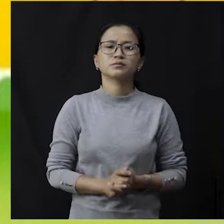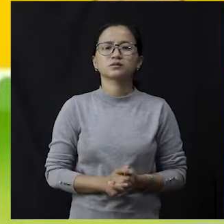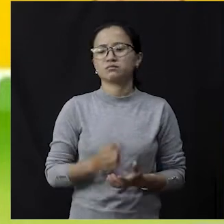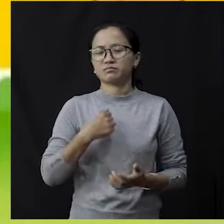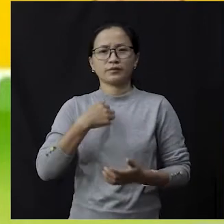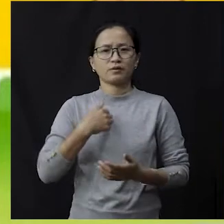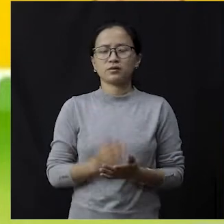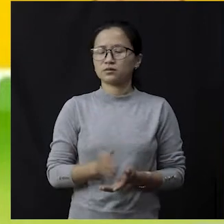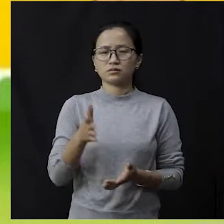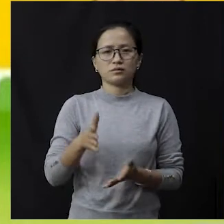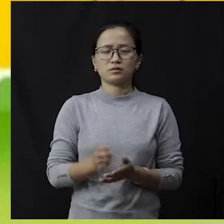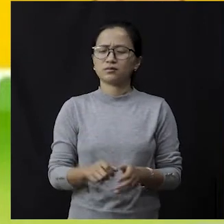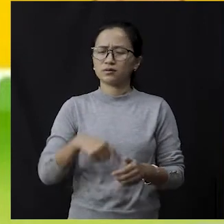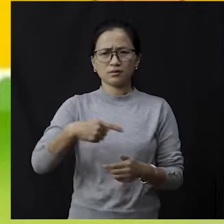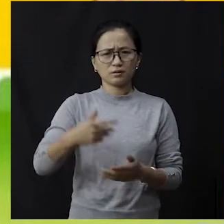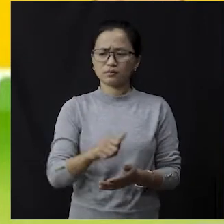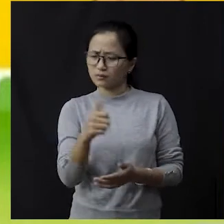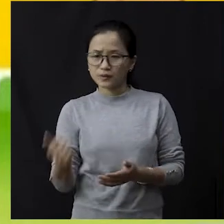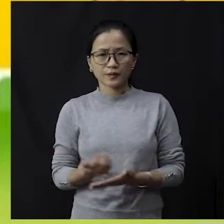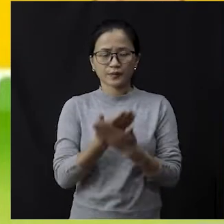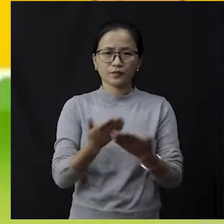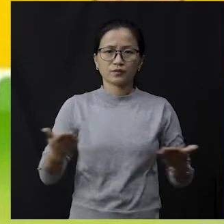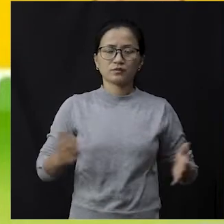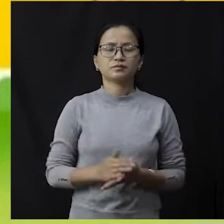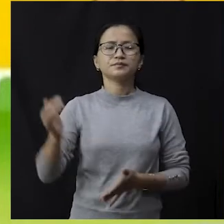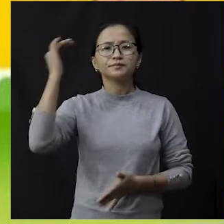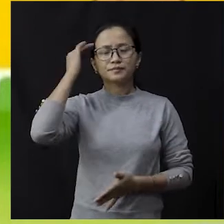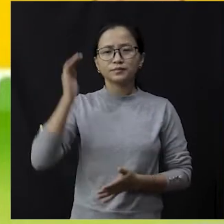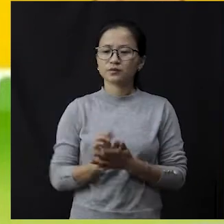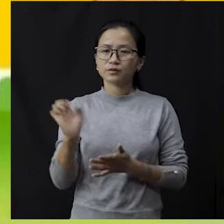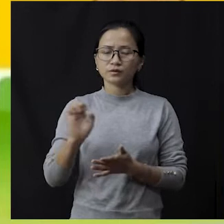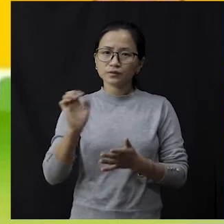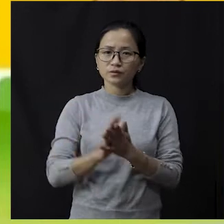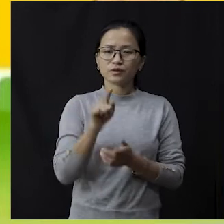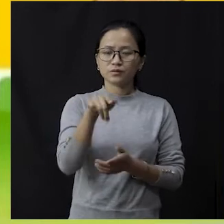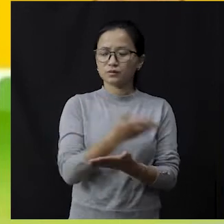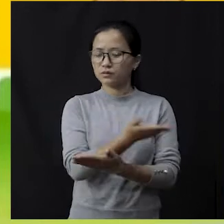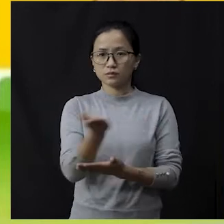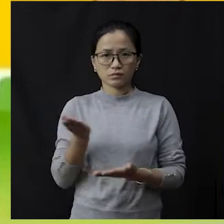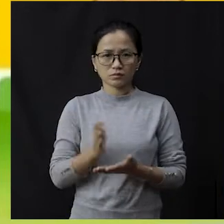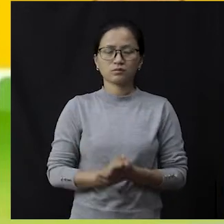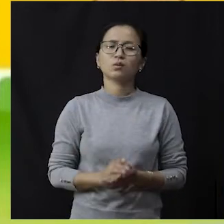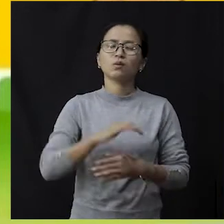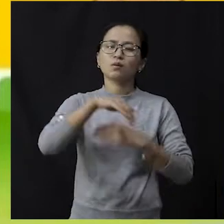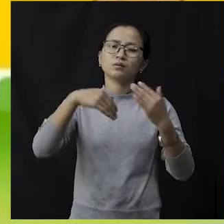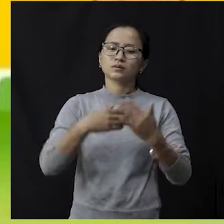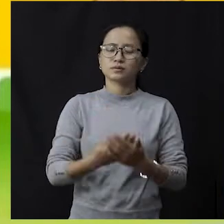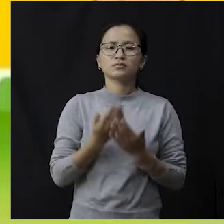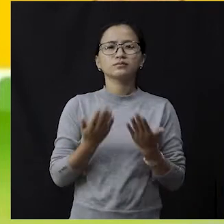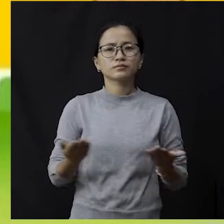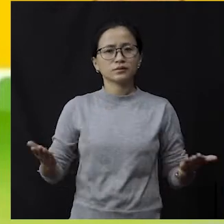anything and I cannot do any of these things. And I know that even you also, you cannot do all these things